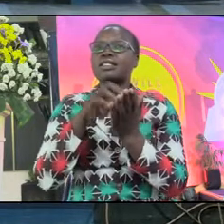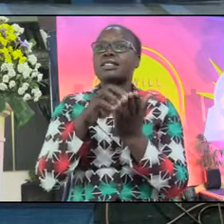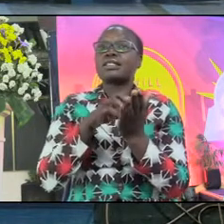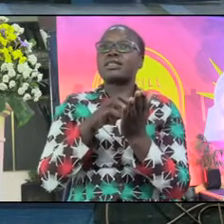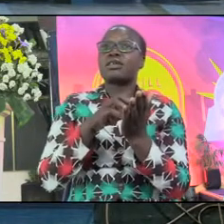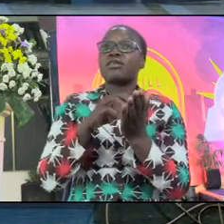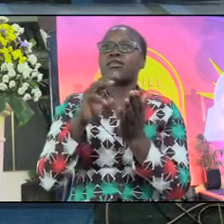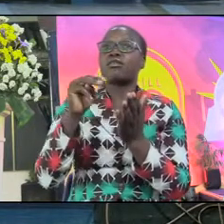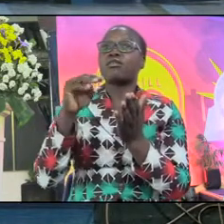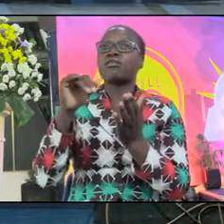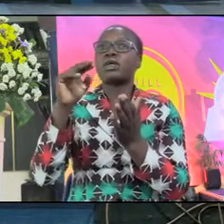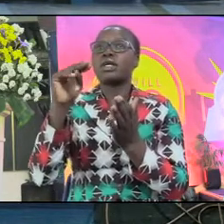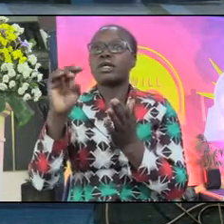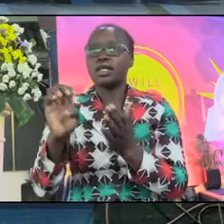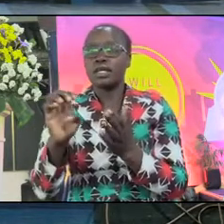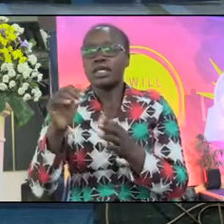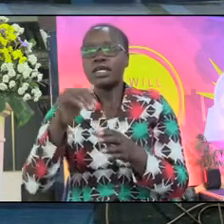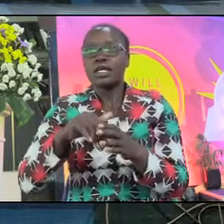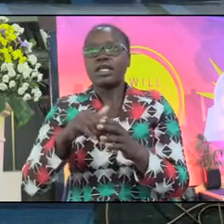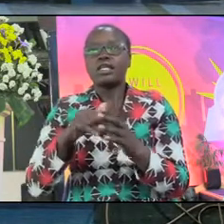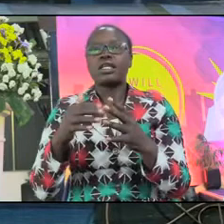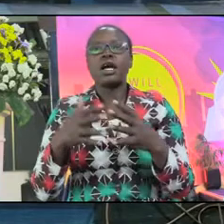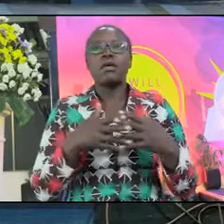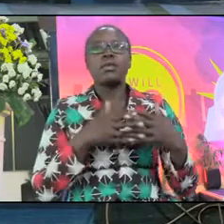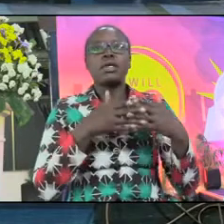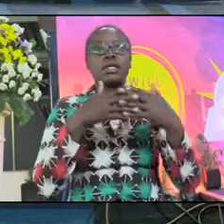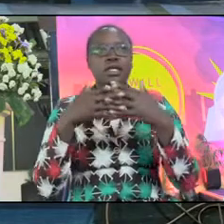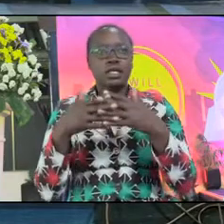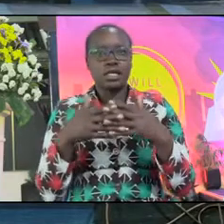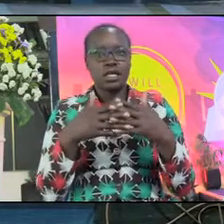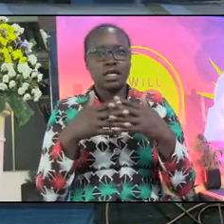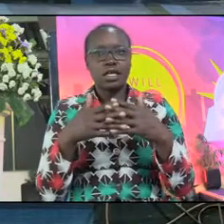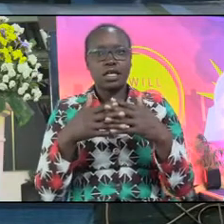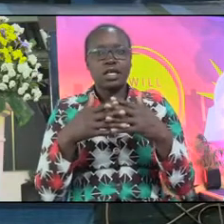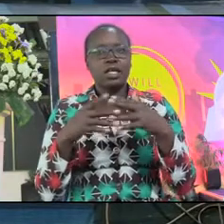of Maine in the United States,